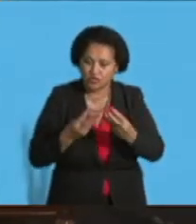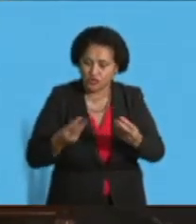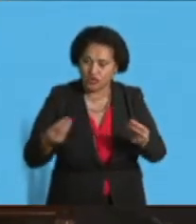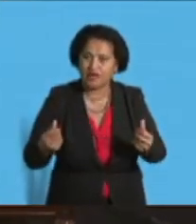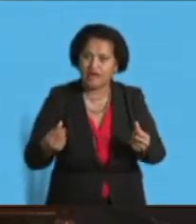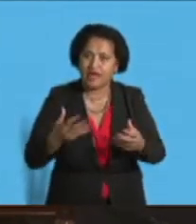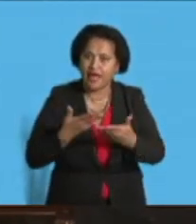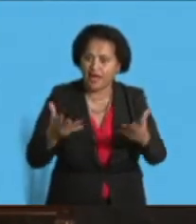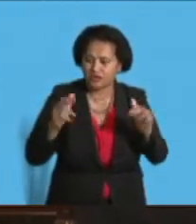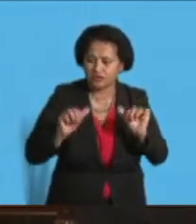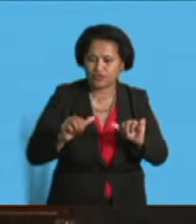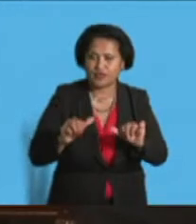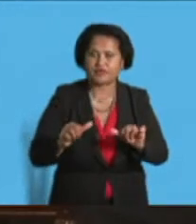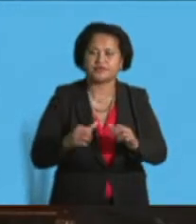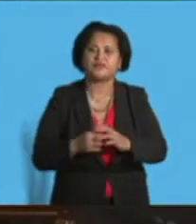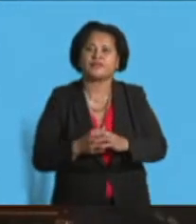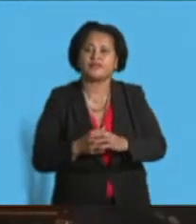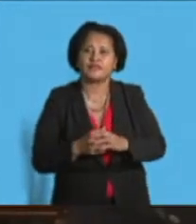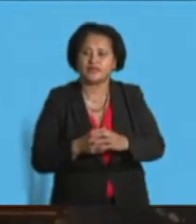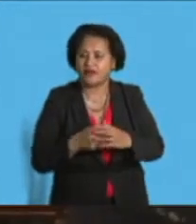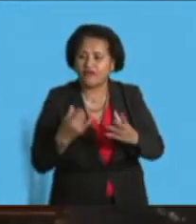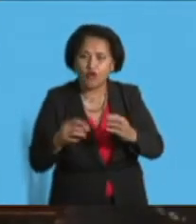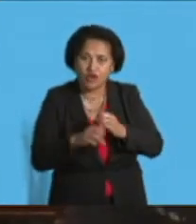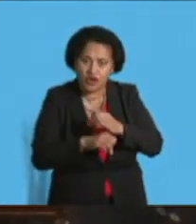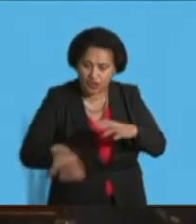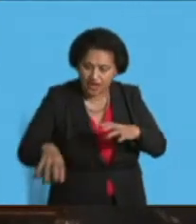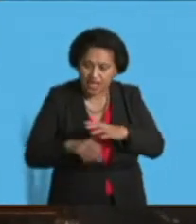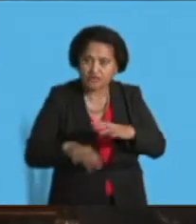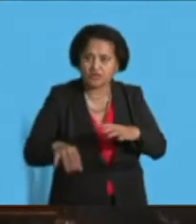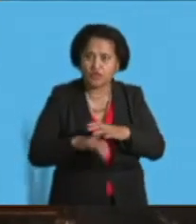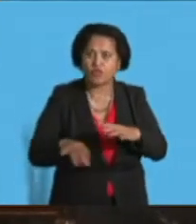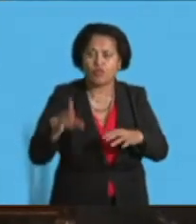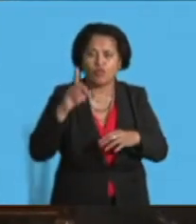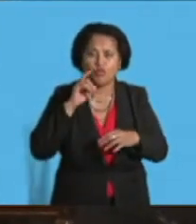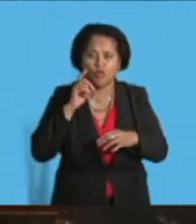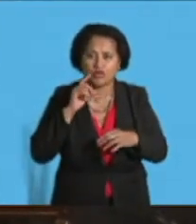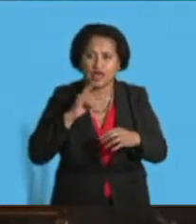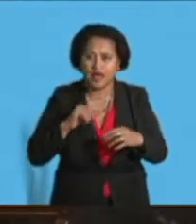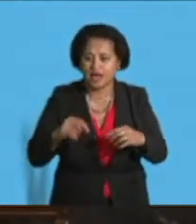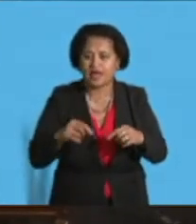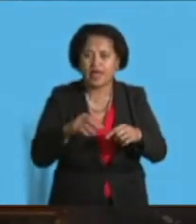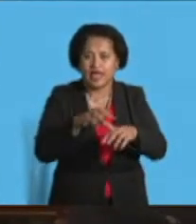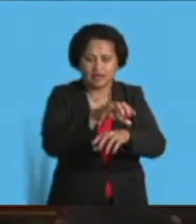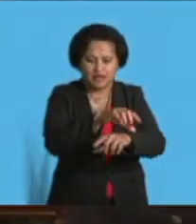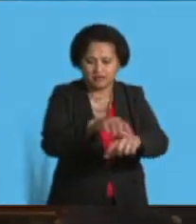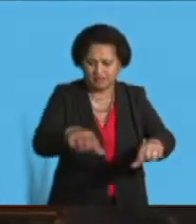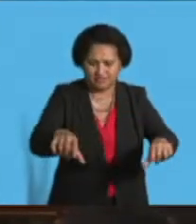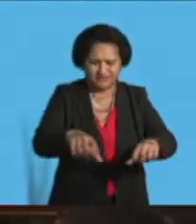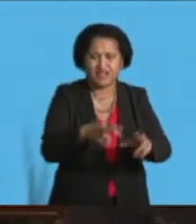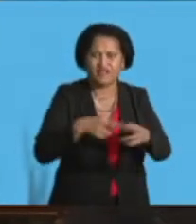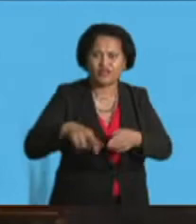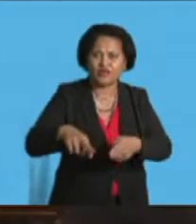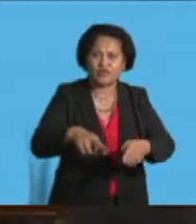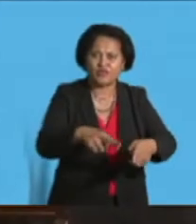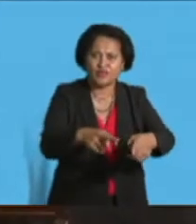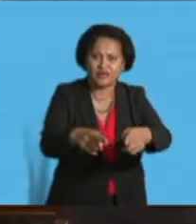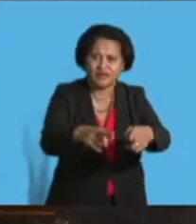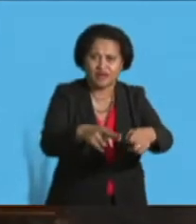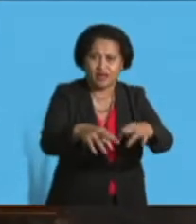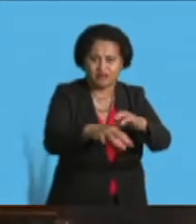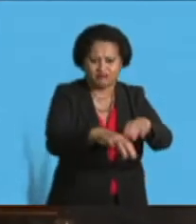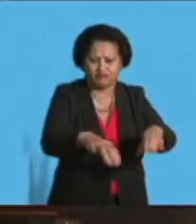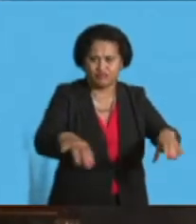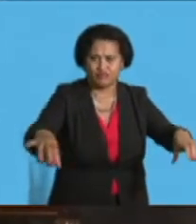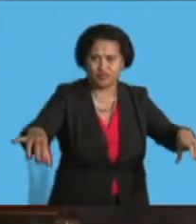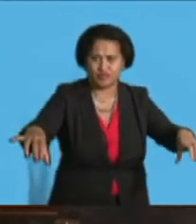smart agricultural irrigation solutions, waterway dredging and river embankment and coastal management activities. As such, Madam Speaker,